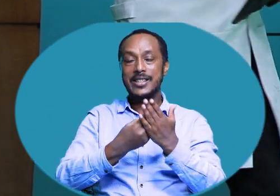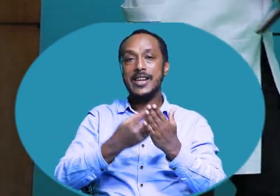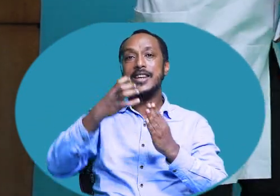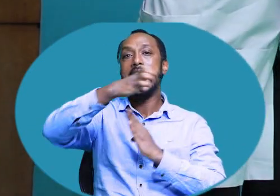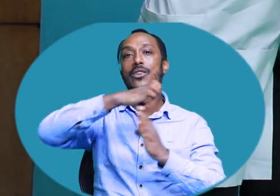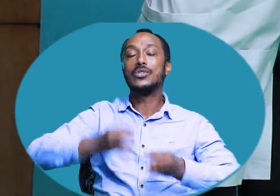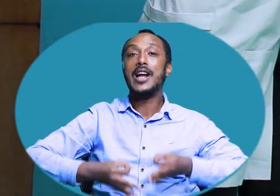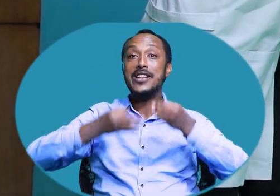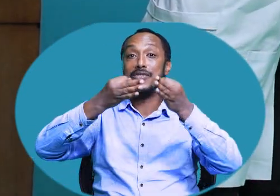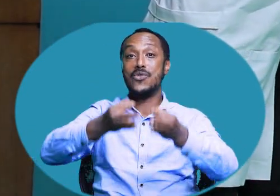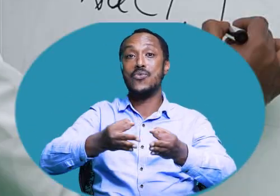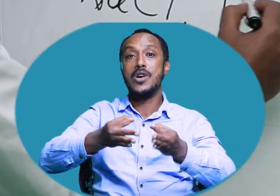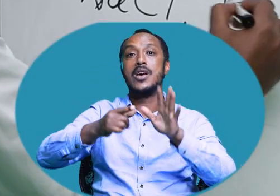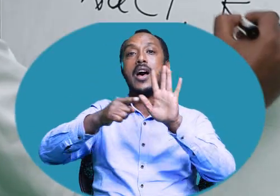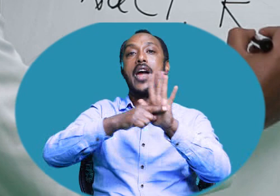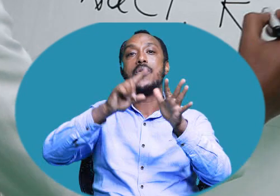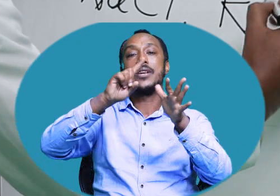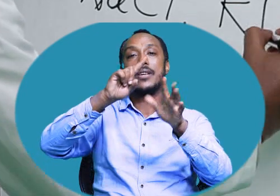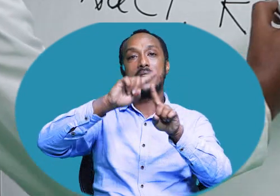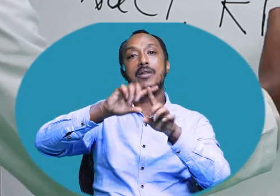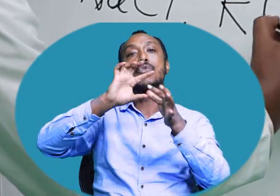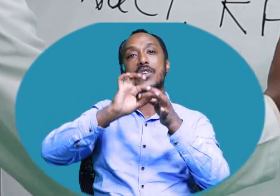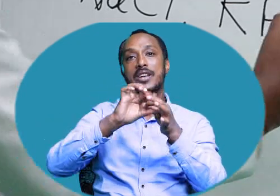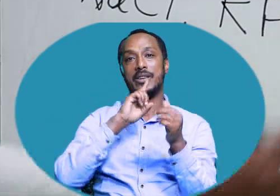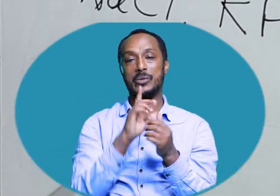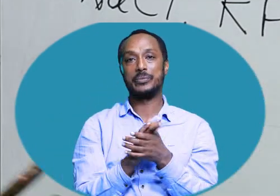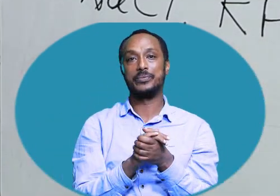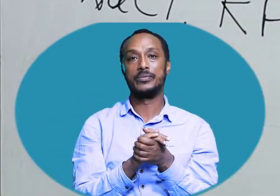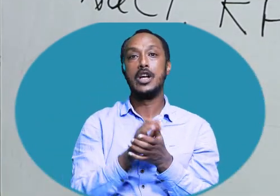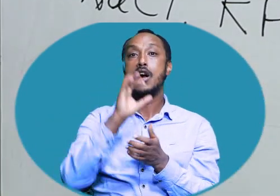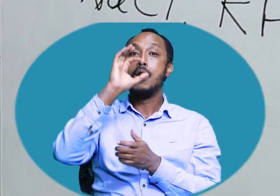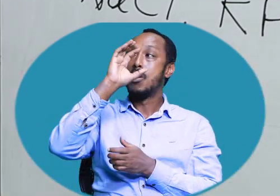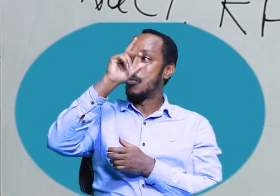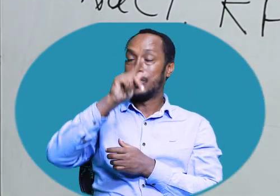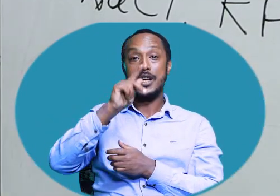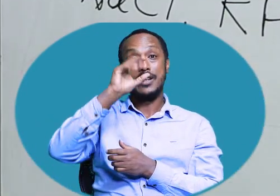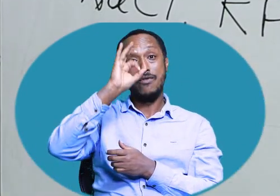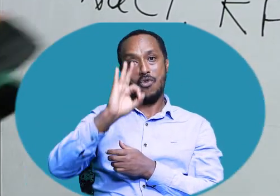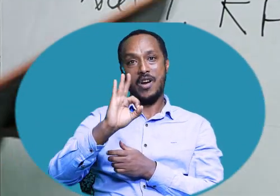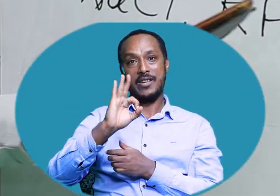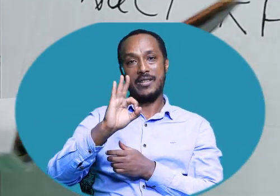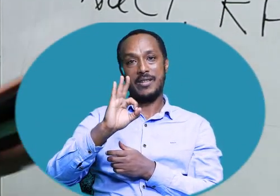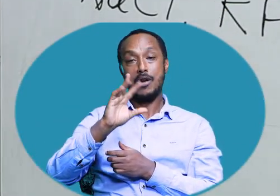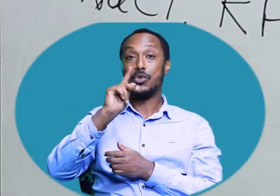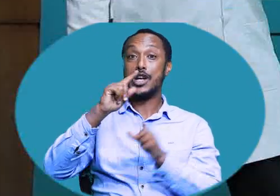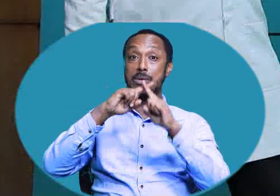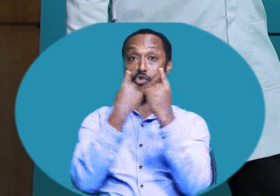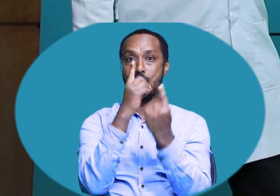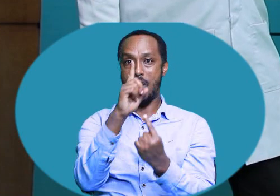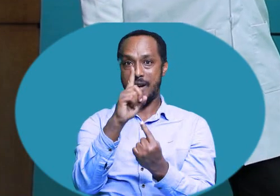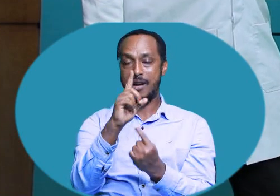ionic bonds. Another example, potassium fluoride. Potassium fluorides are ionic compounds because potassium is group